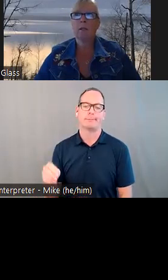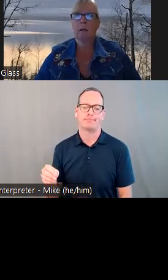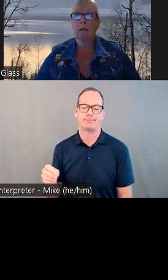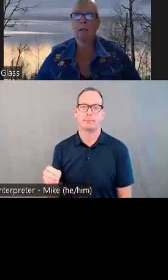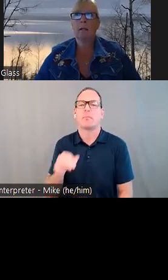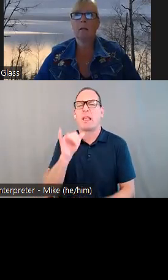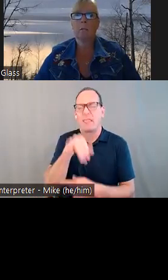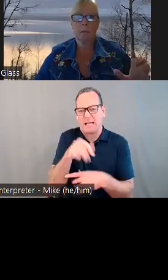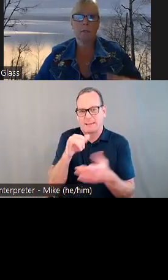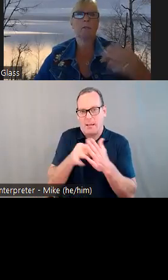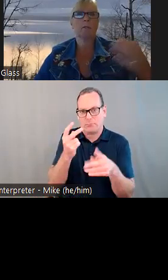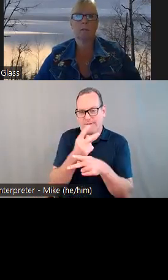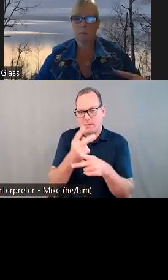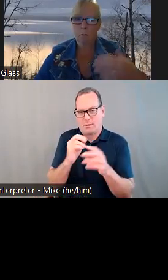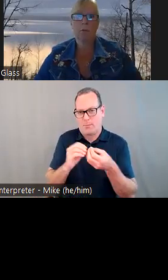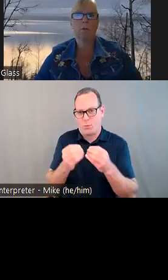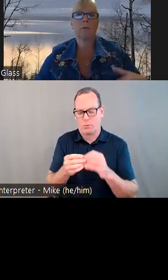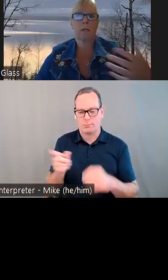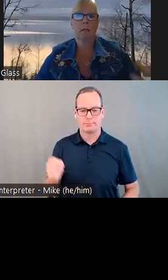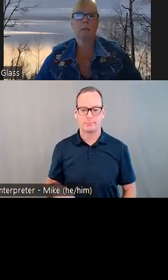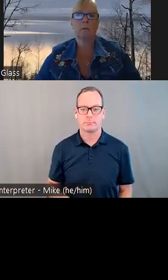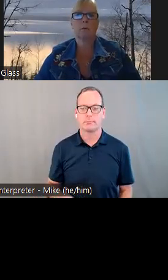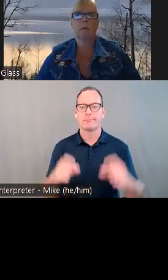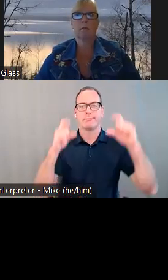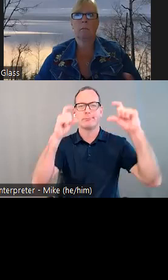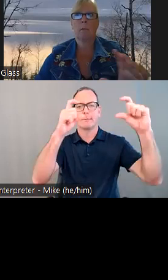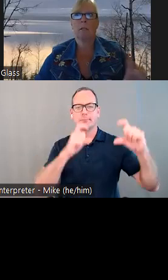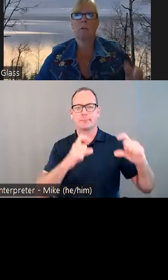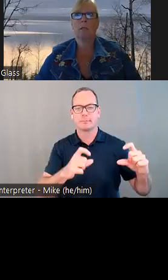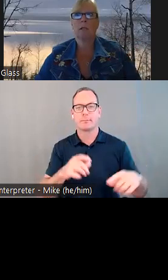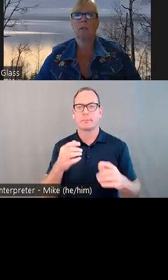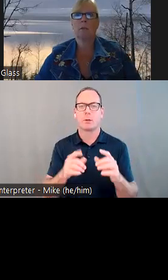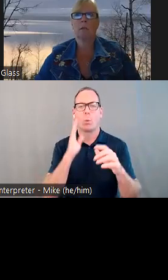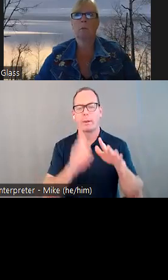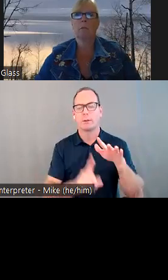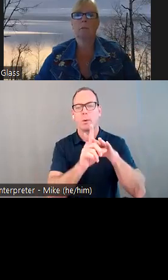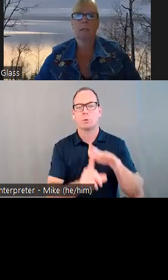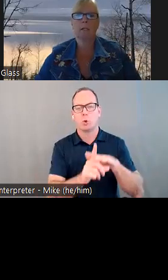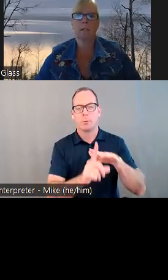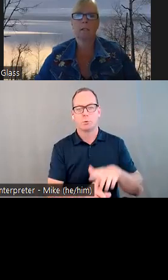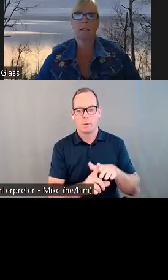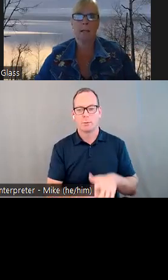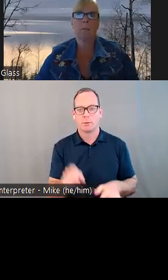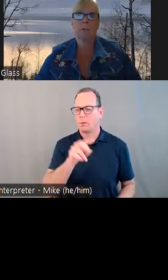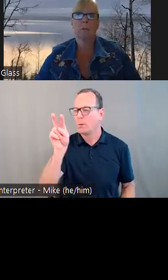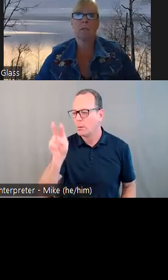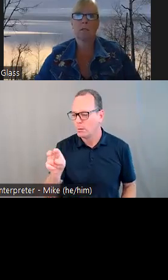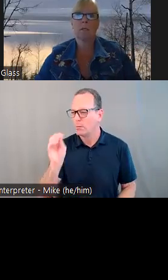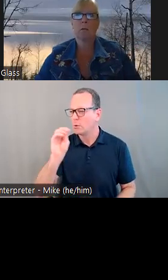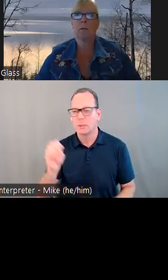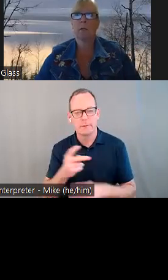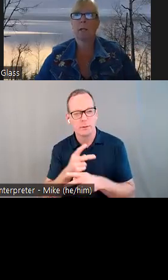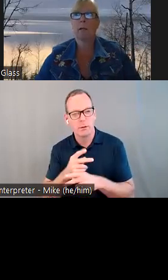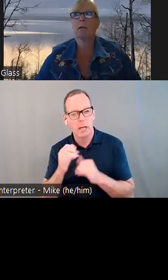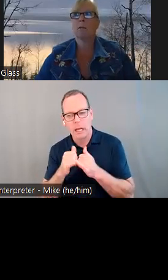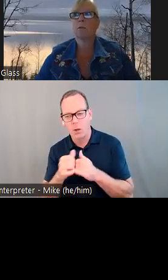are calculated appears over and over again in this report. I just wanted to illustrate it in one or two places as an example, so we could see how